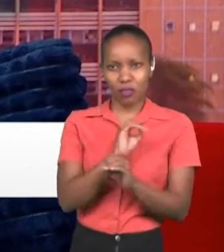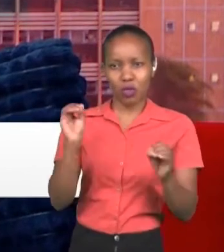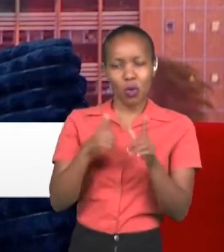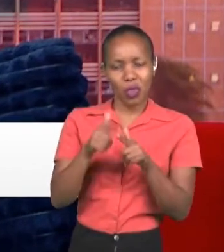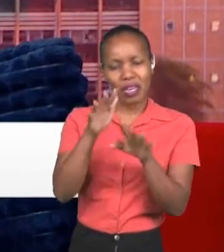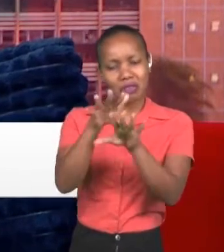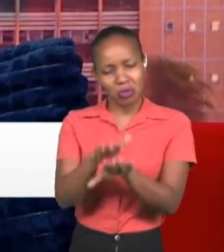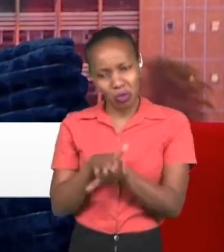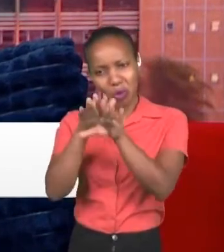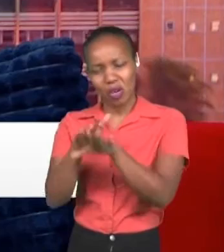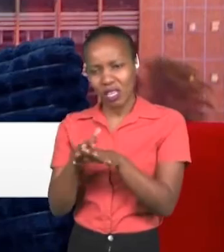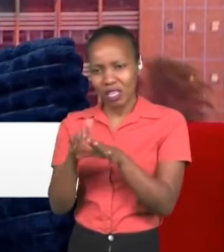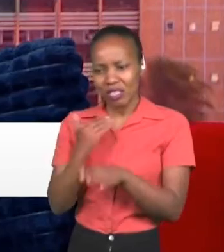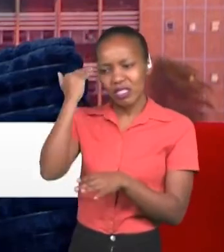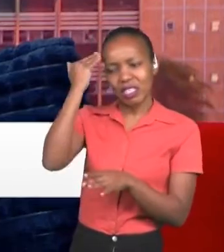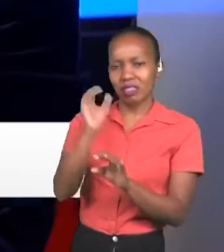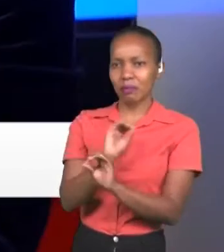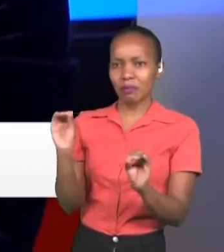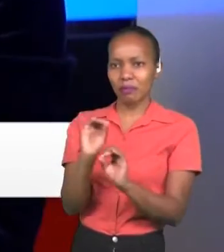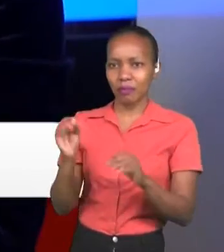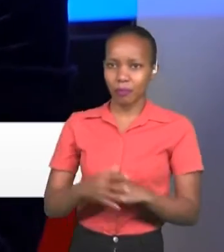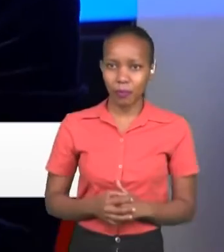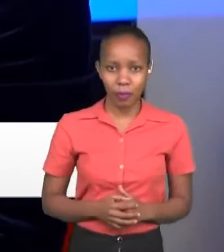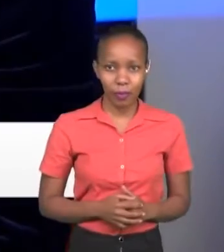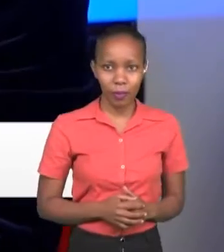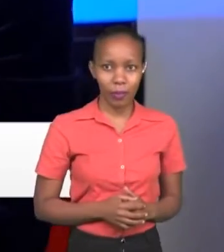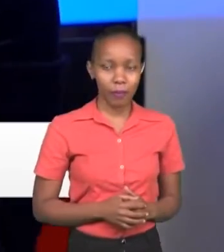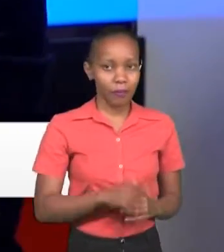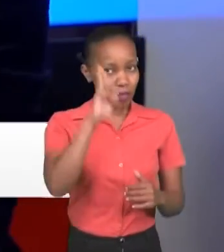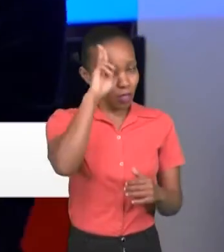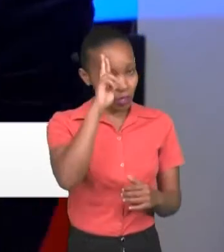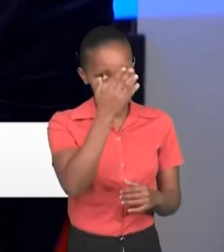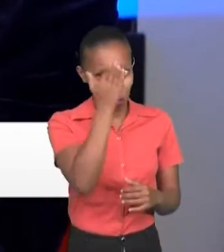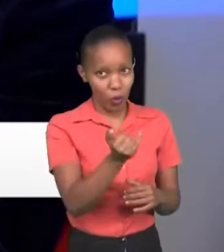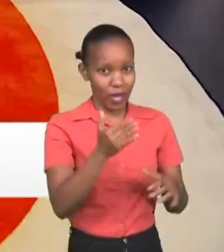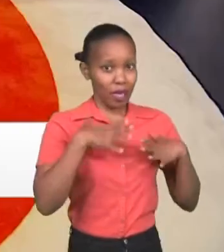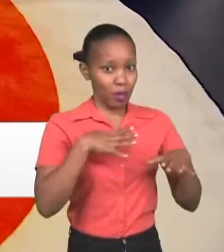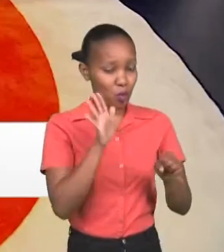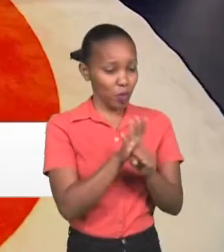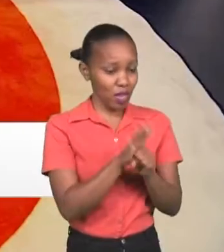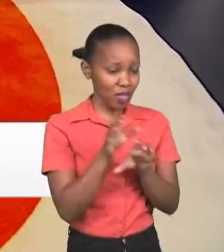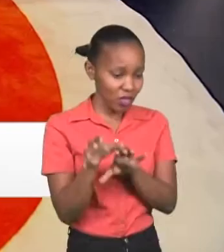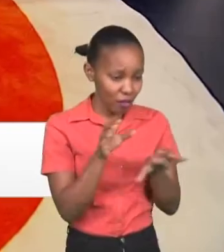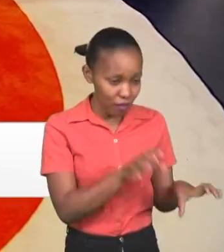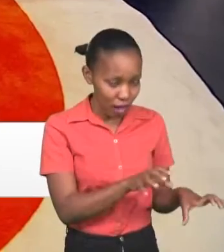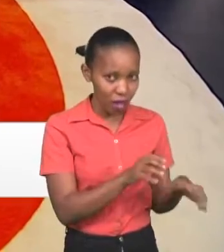mdogo. Usi stress maze. One of the reasons actually, wase wengi wanaumia,